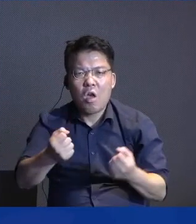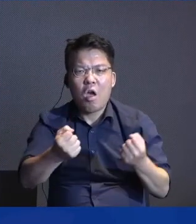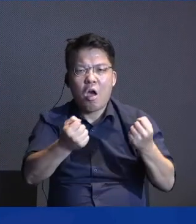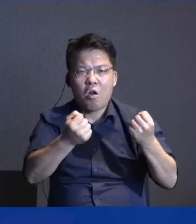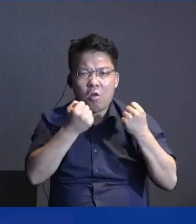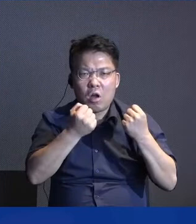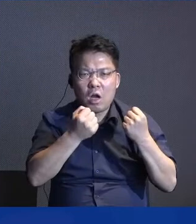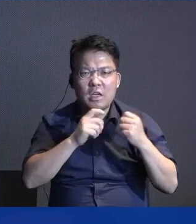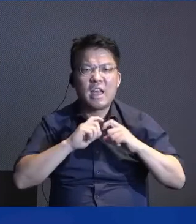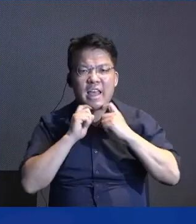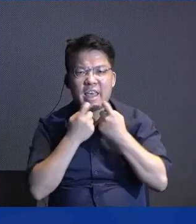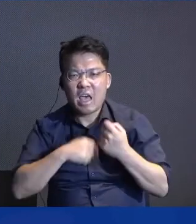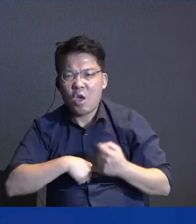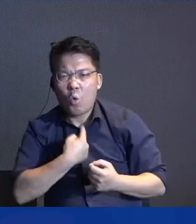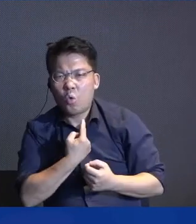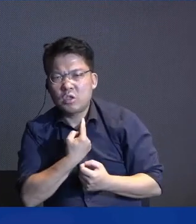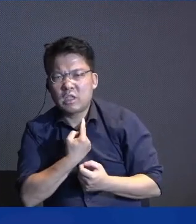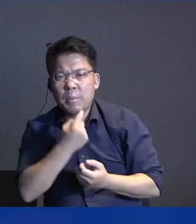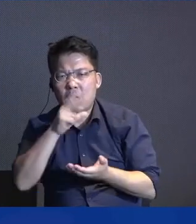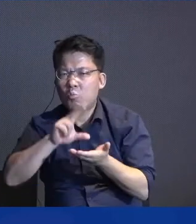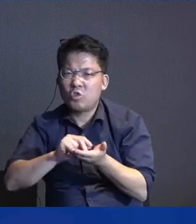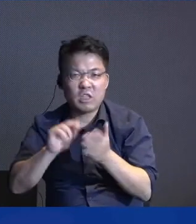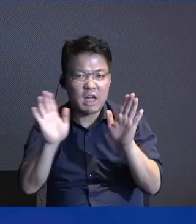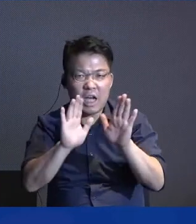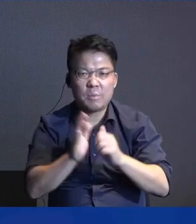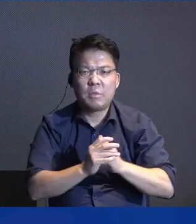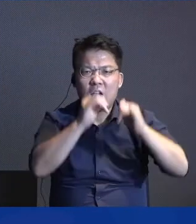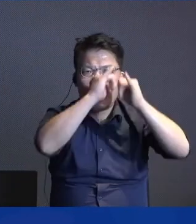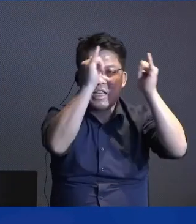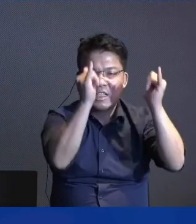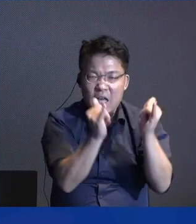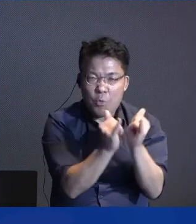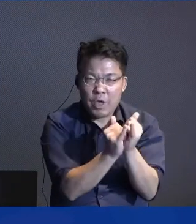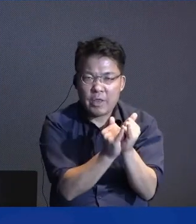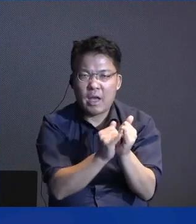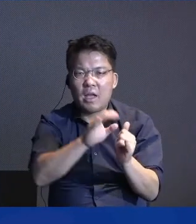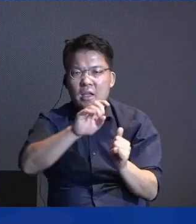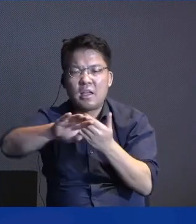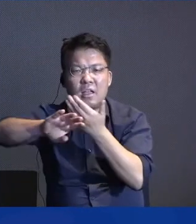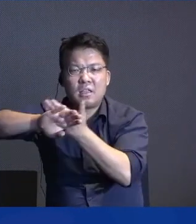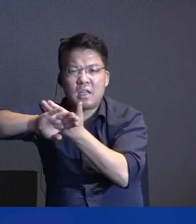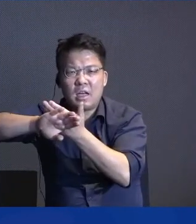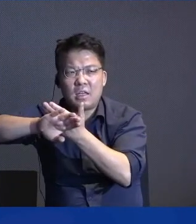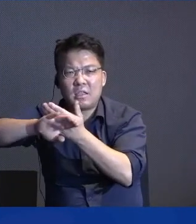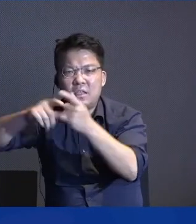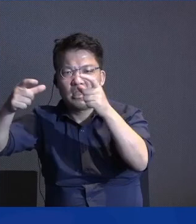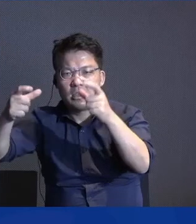interconnected. So we cannot think about just mental health issues alone. So